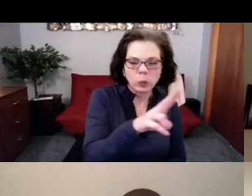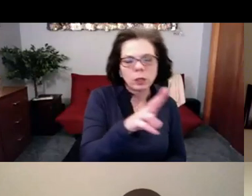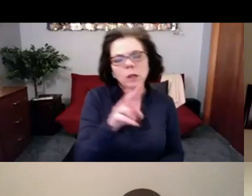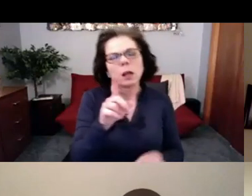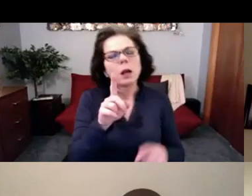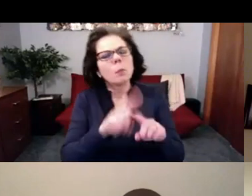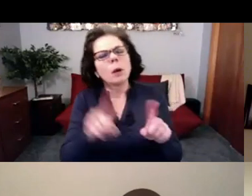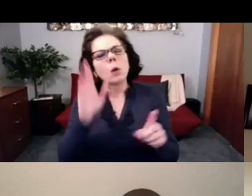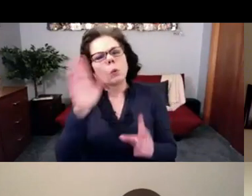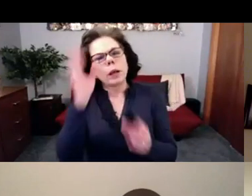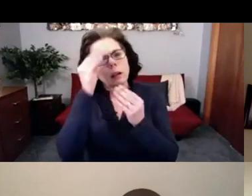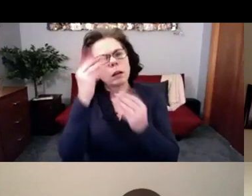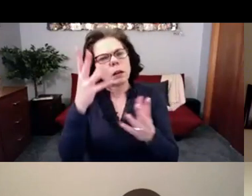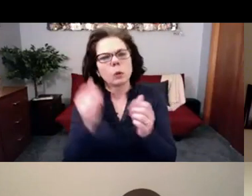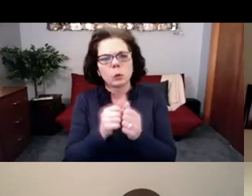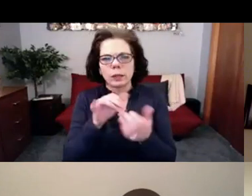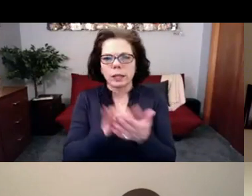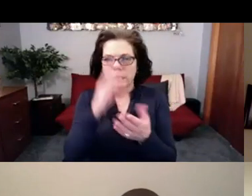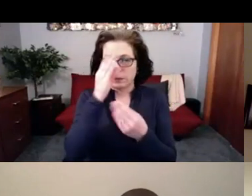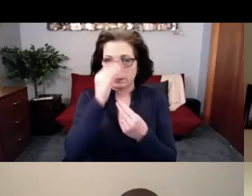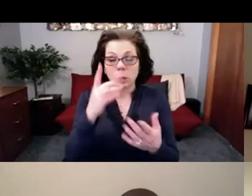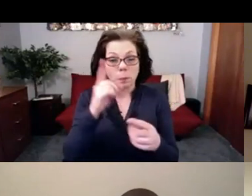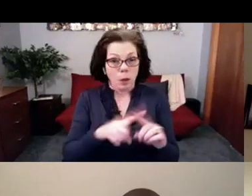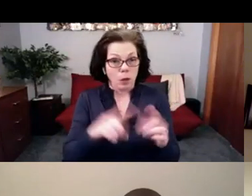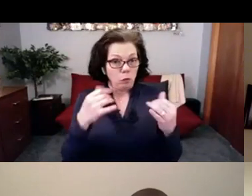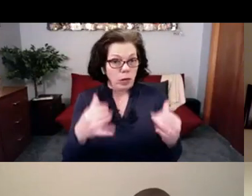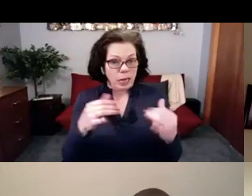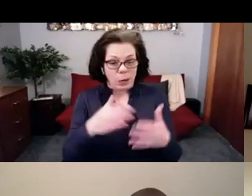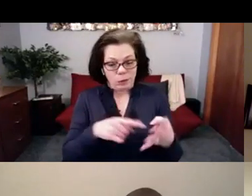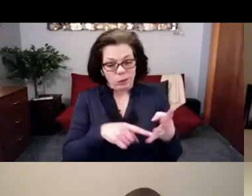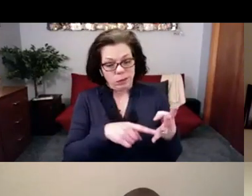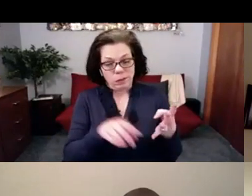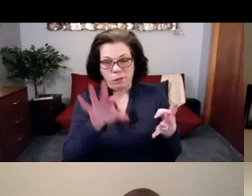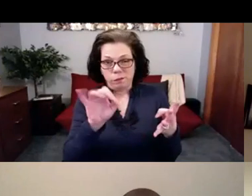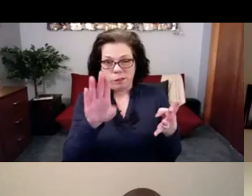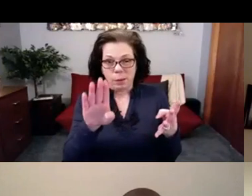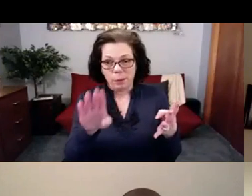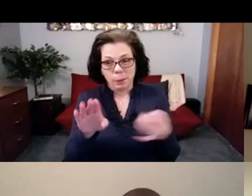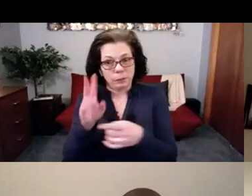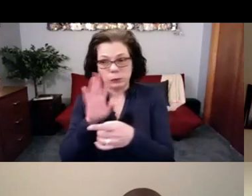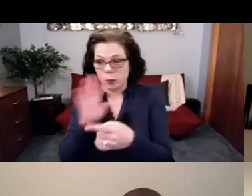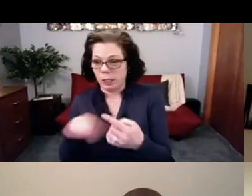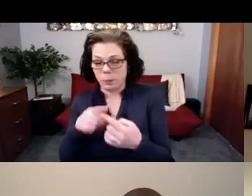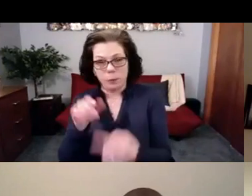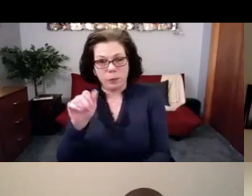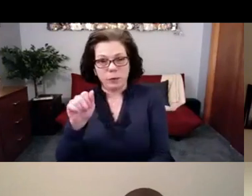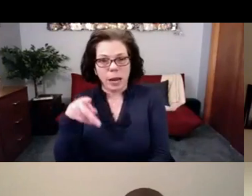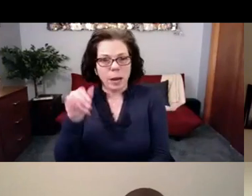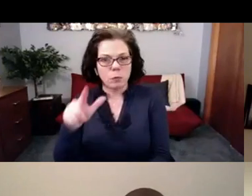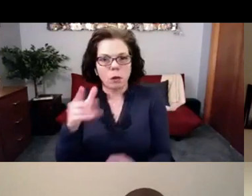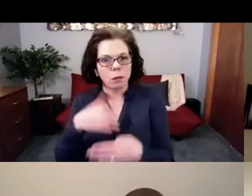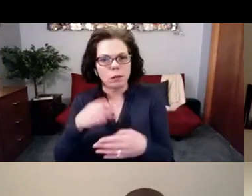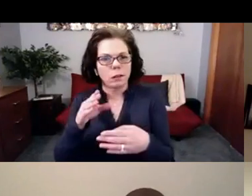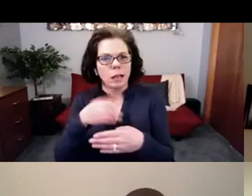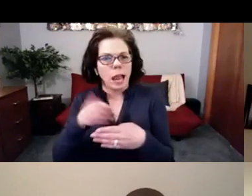you on that information, but right now it's the end of February. By the time you get to April, we're already at the end of the flu season. The end of